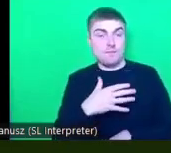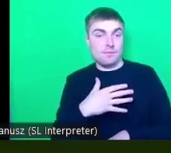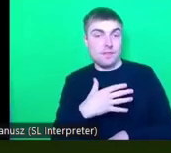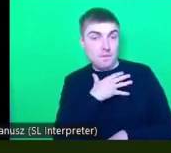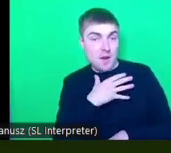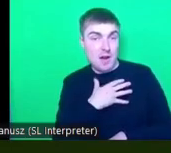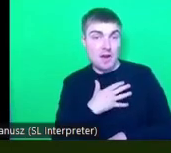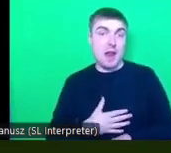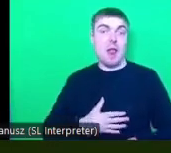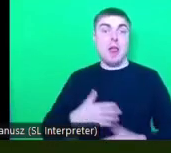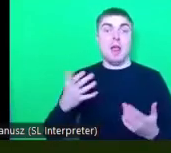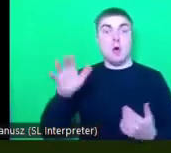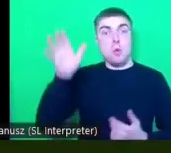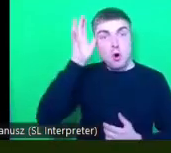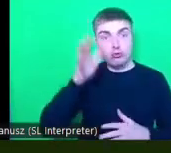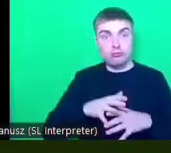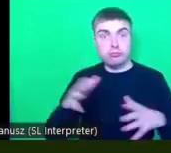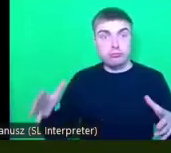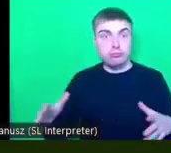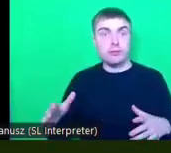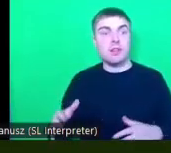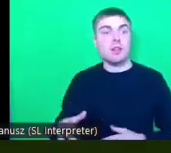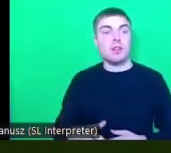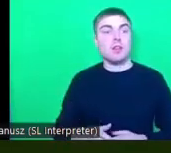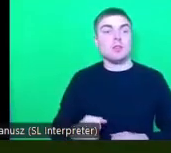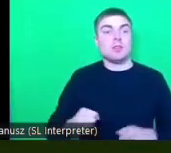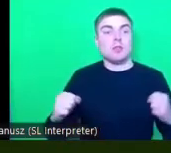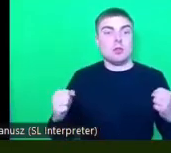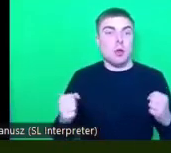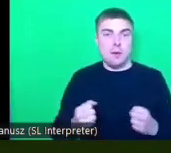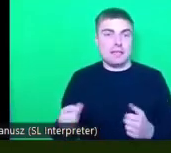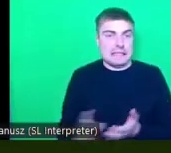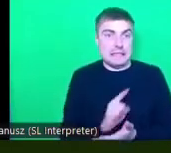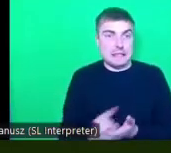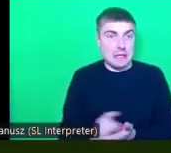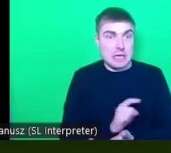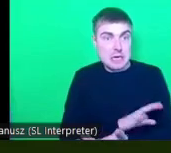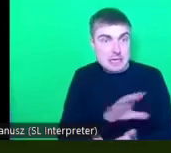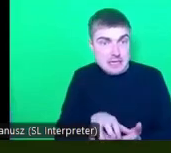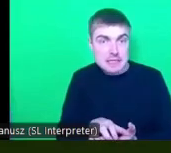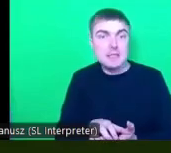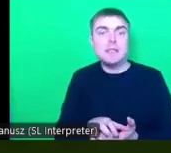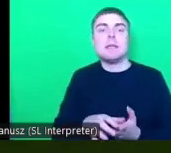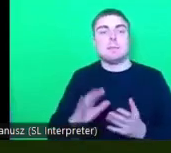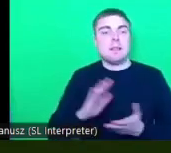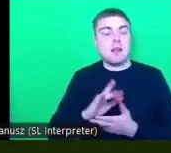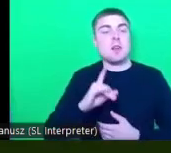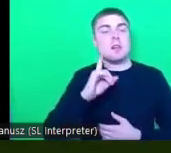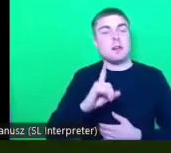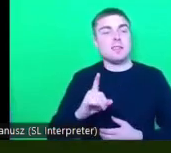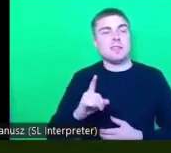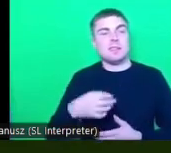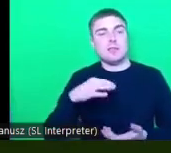sort of chasing distances, those are much shorter in Scandinavia than if we compare it to North American studies, where it's a number